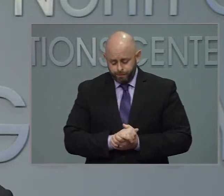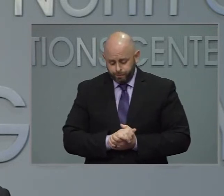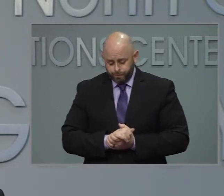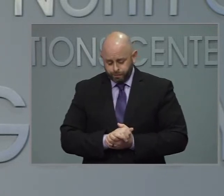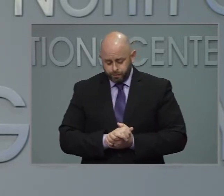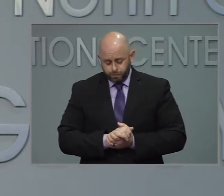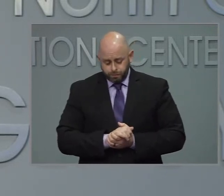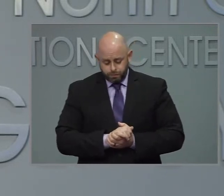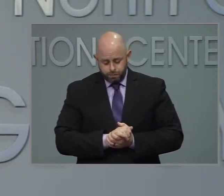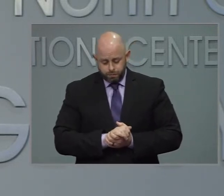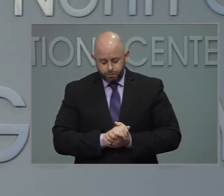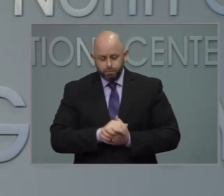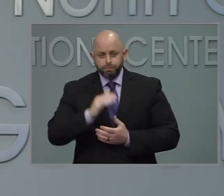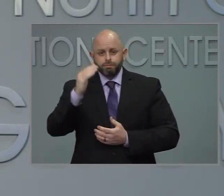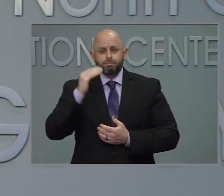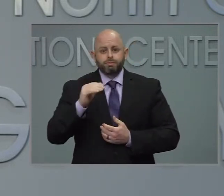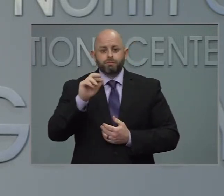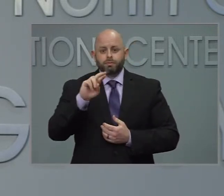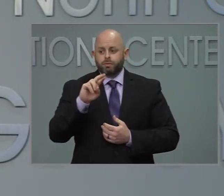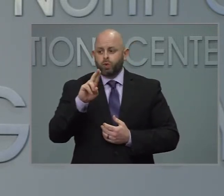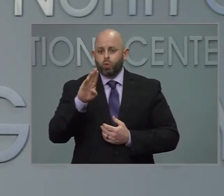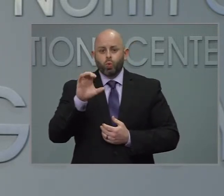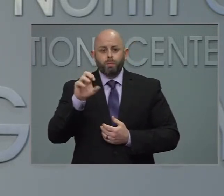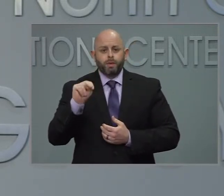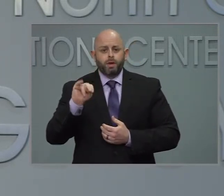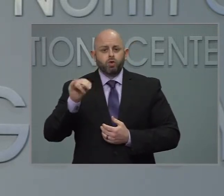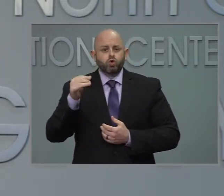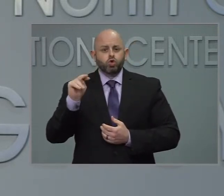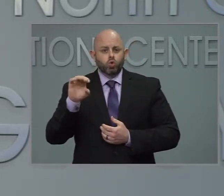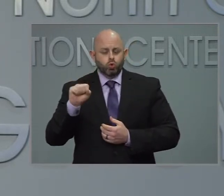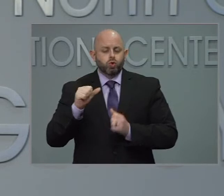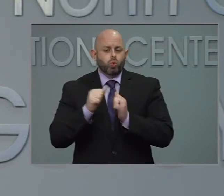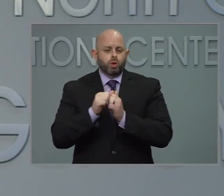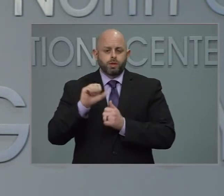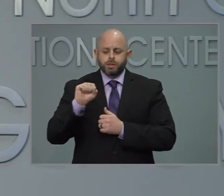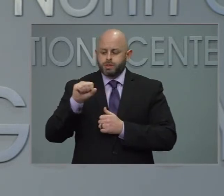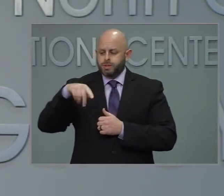Our next question is from Reuben Jones with Spectrum News.